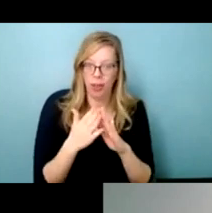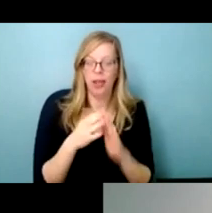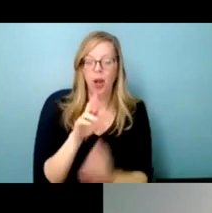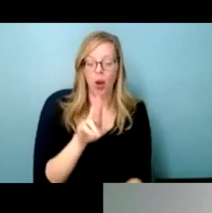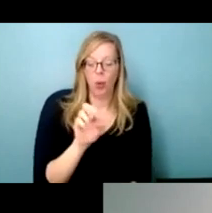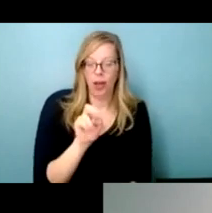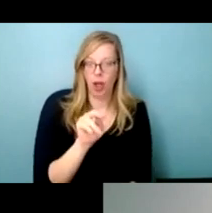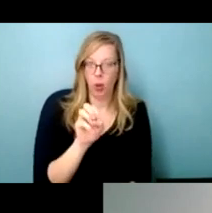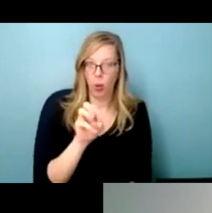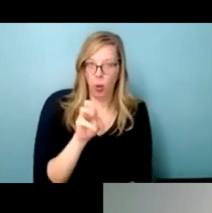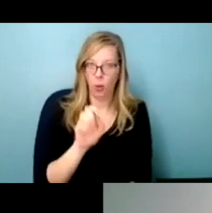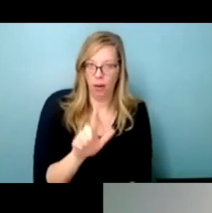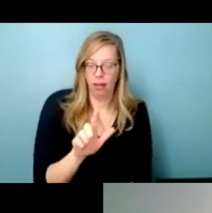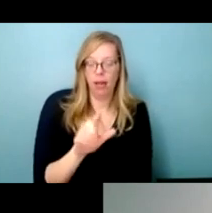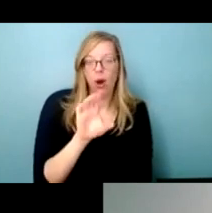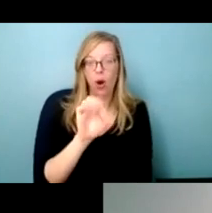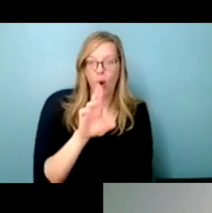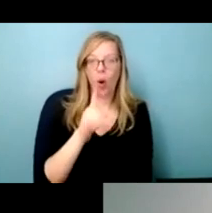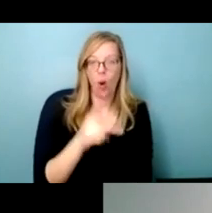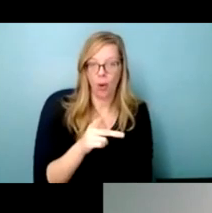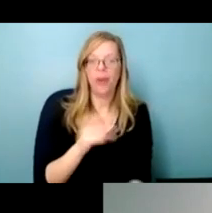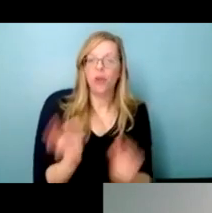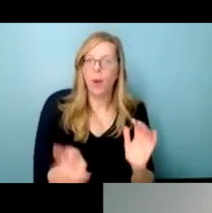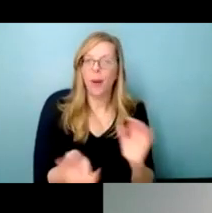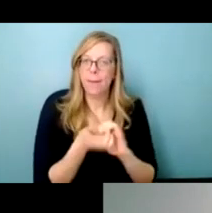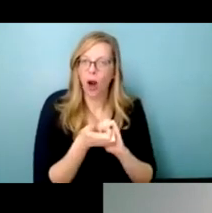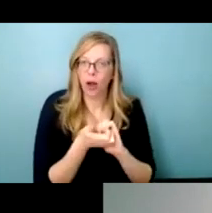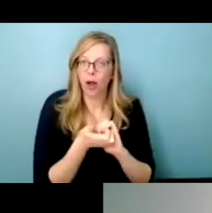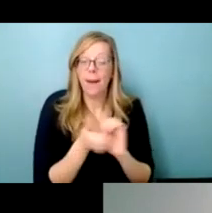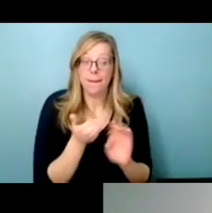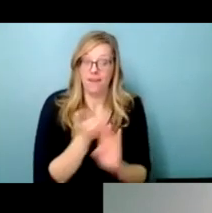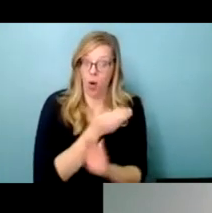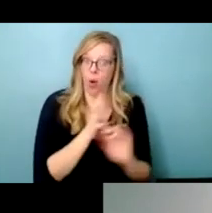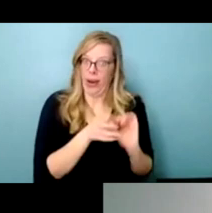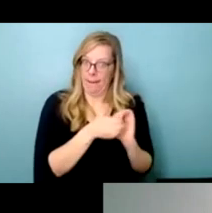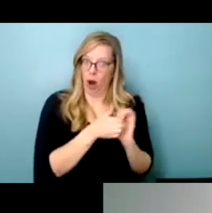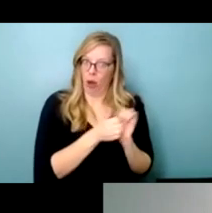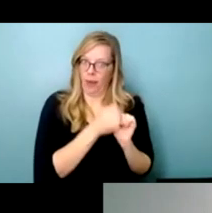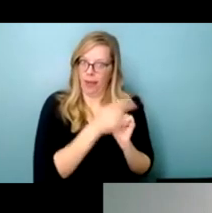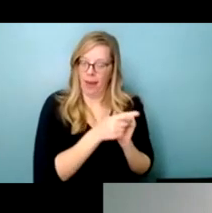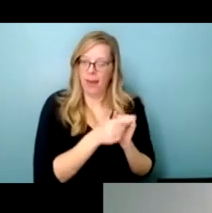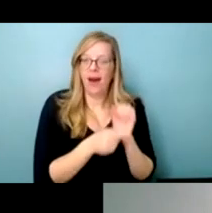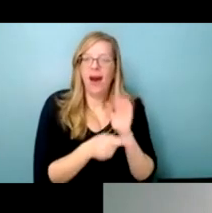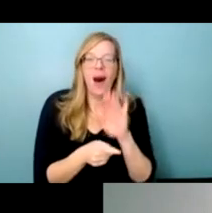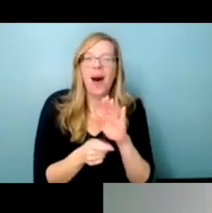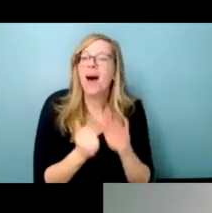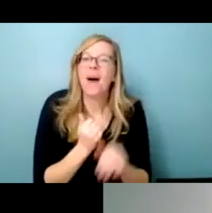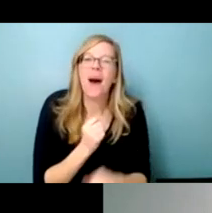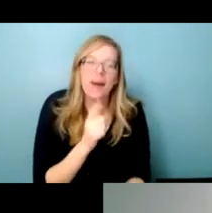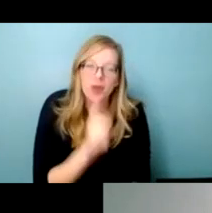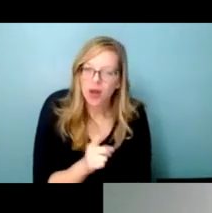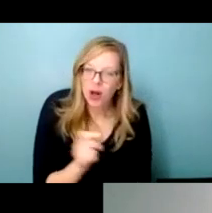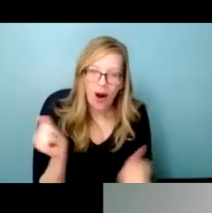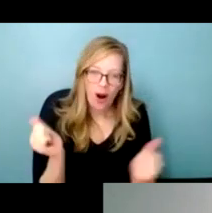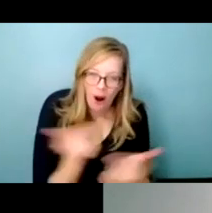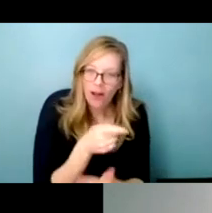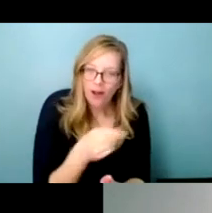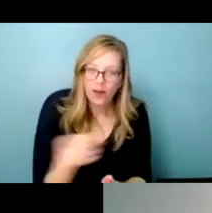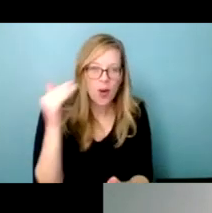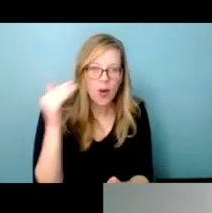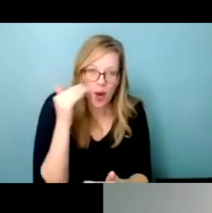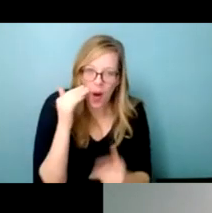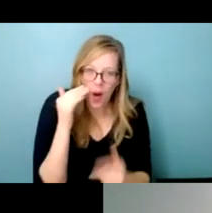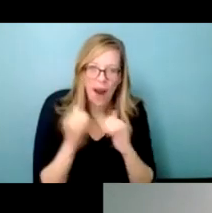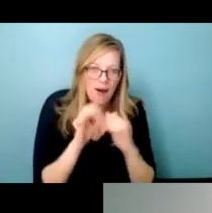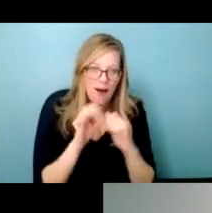to follow up on something that we did recently. So we did this thing. Okay, I'm sure everybody here knows how frustrating